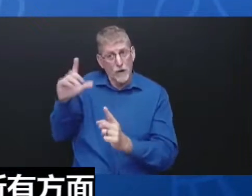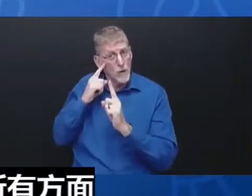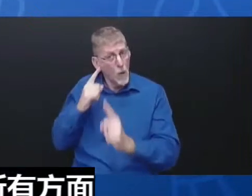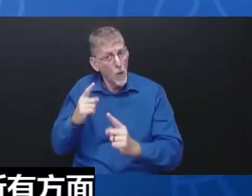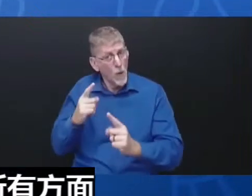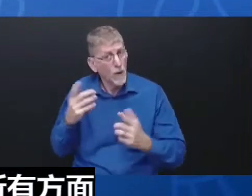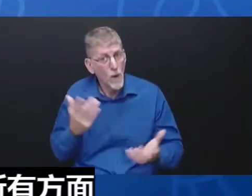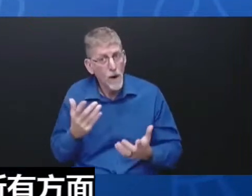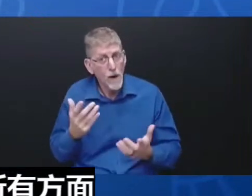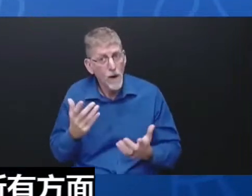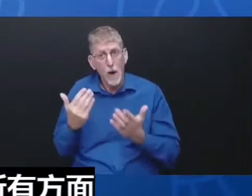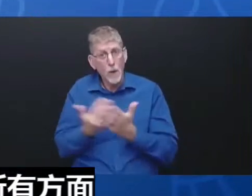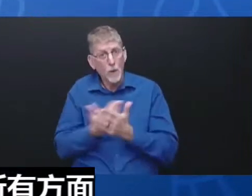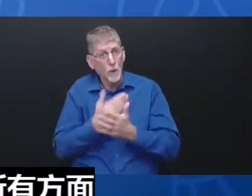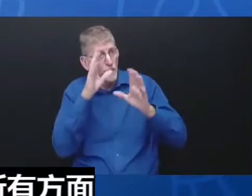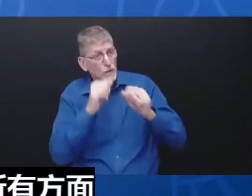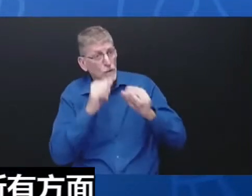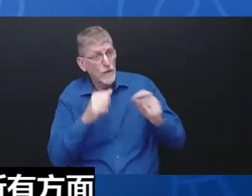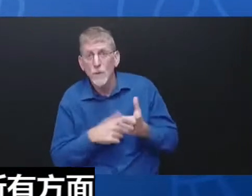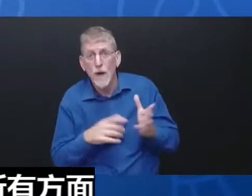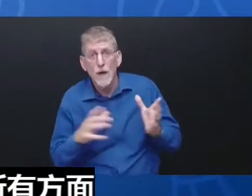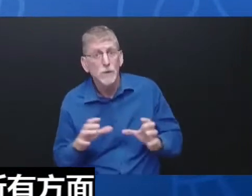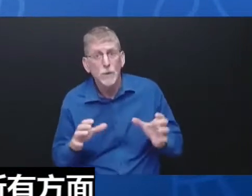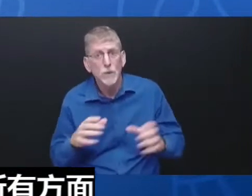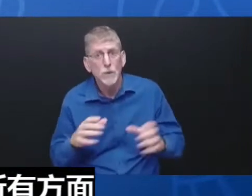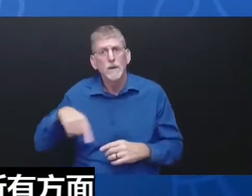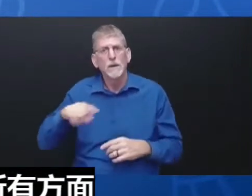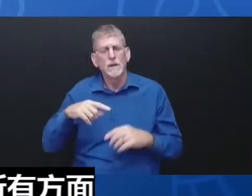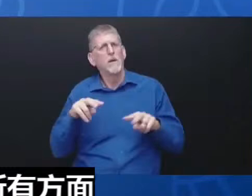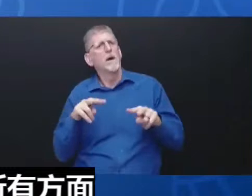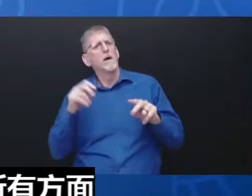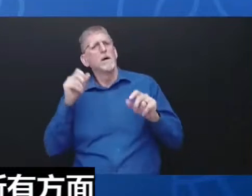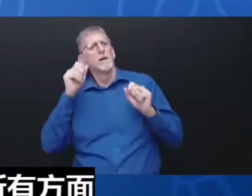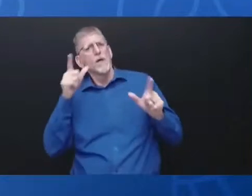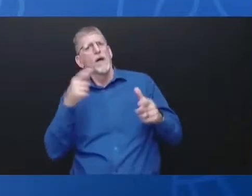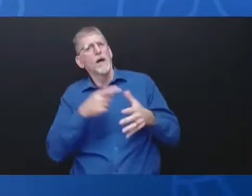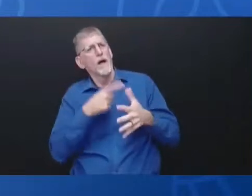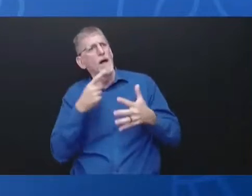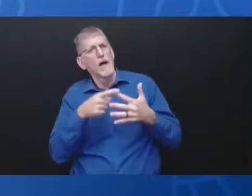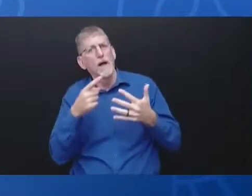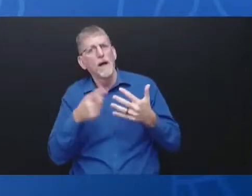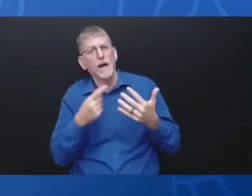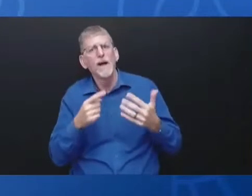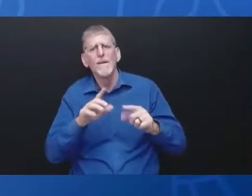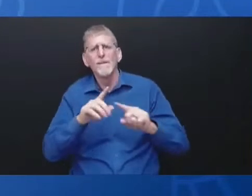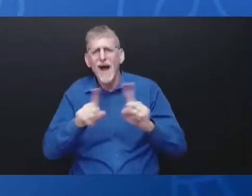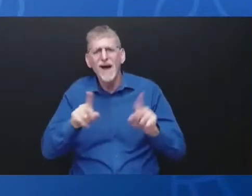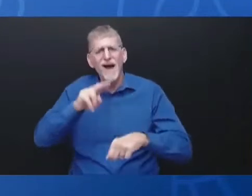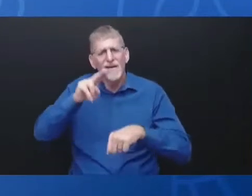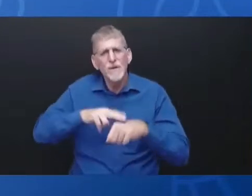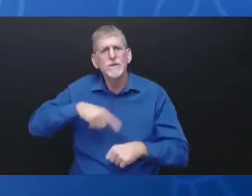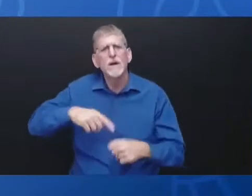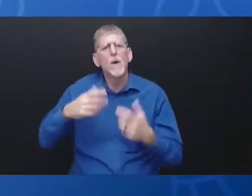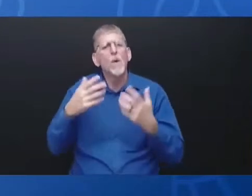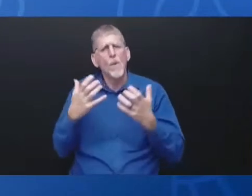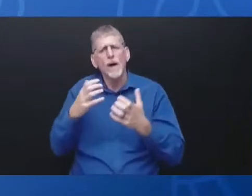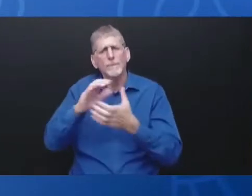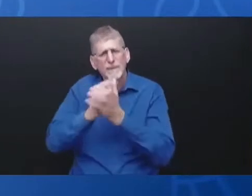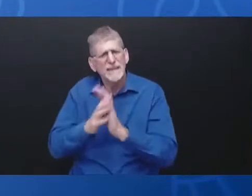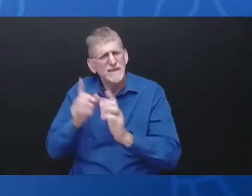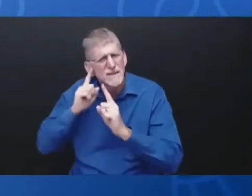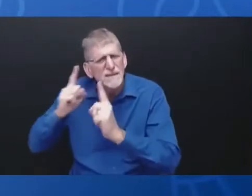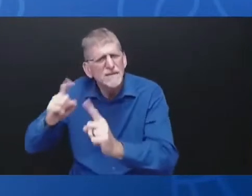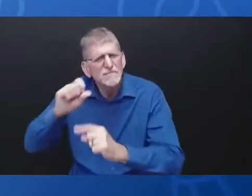have, is peace, is to stop the wholesale slaughter of people, is to stop the chaos that reigns through